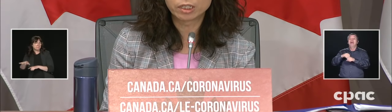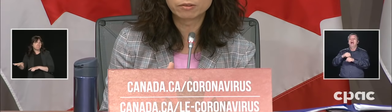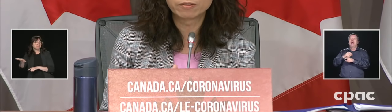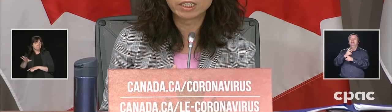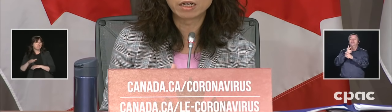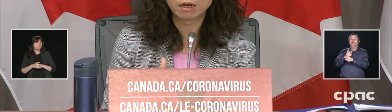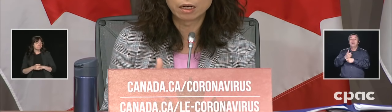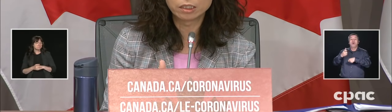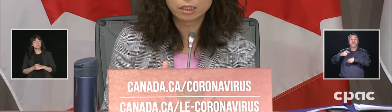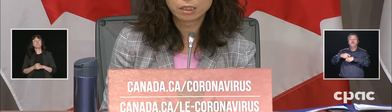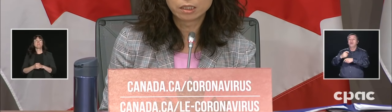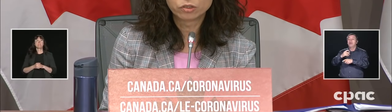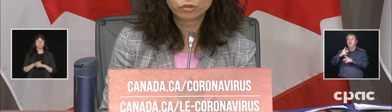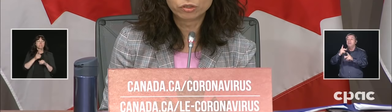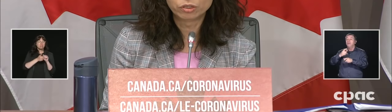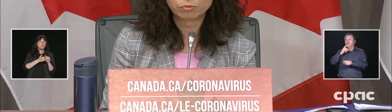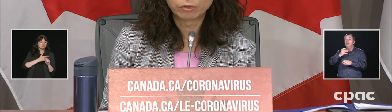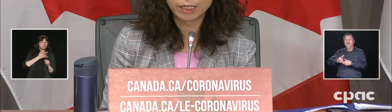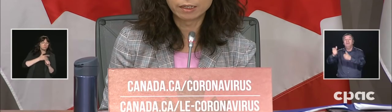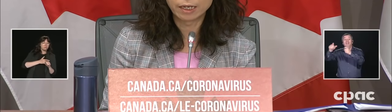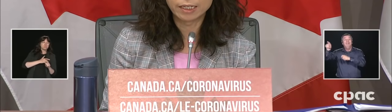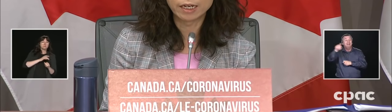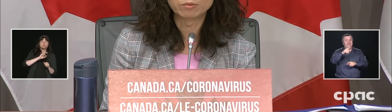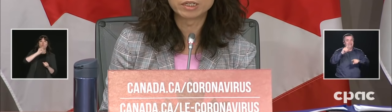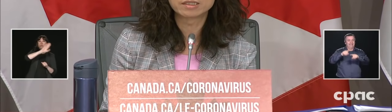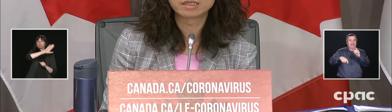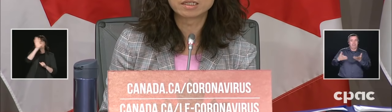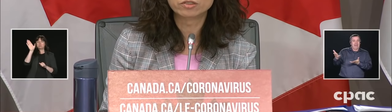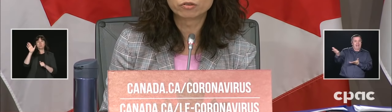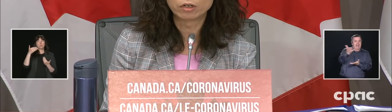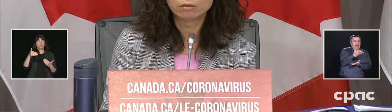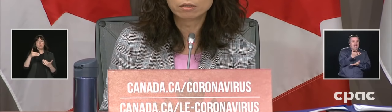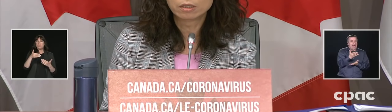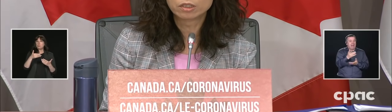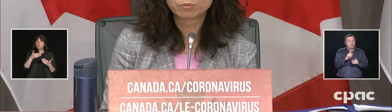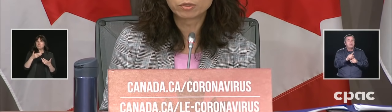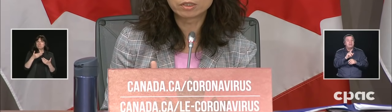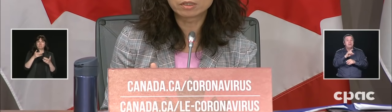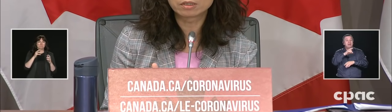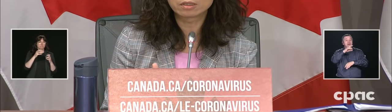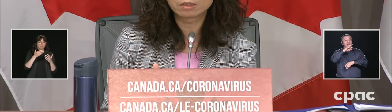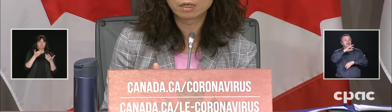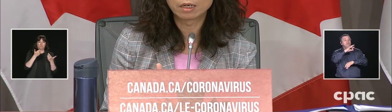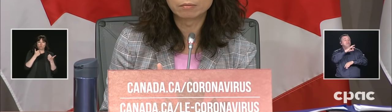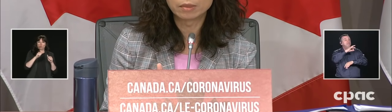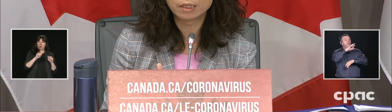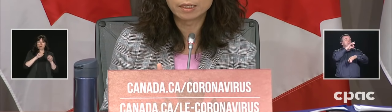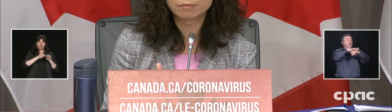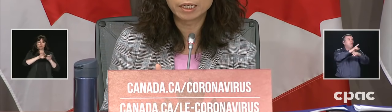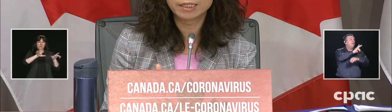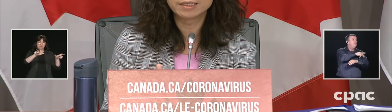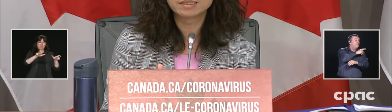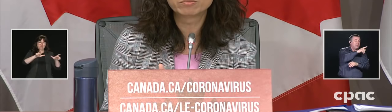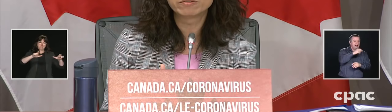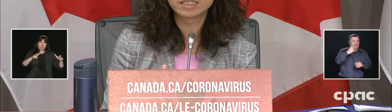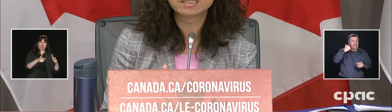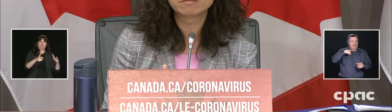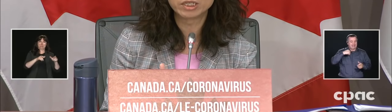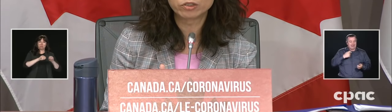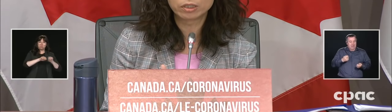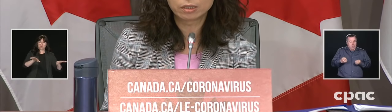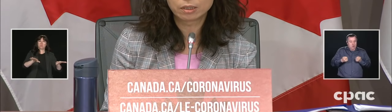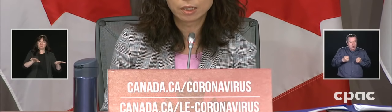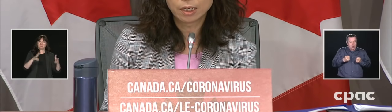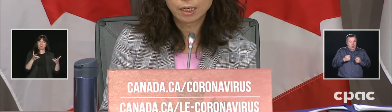territories trying very hard to bring any outbreaks under control, to put in place these